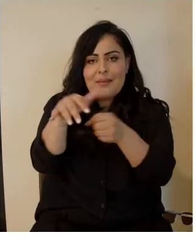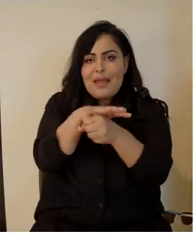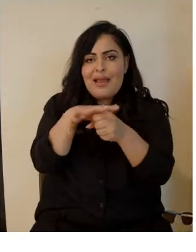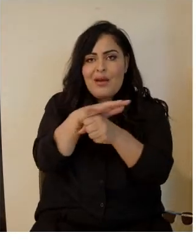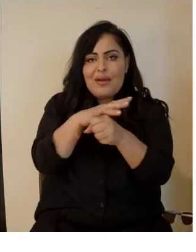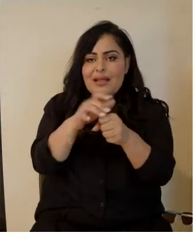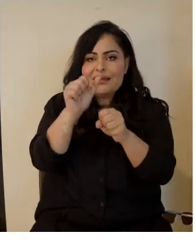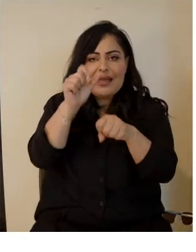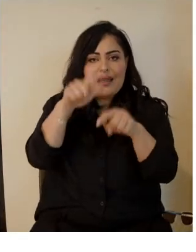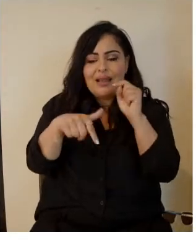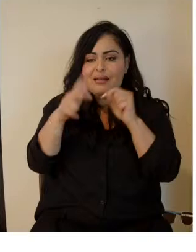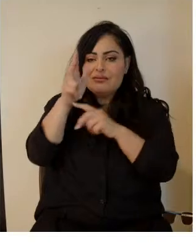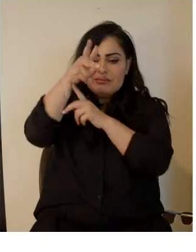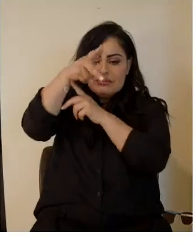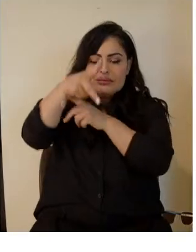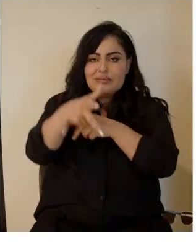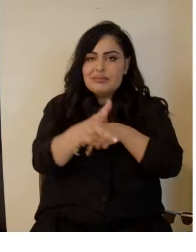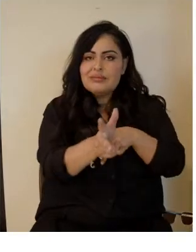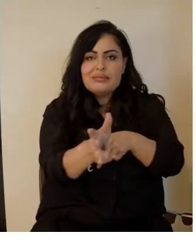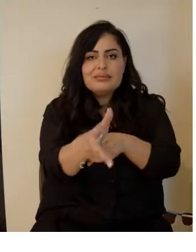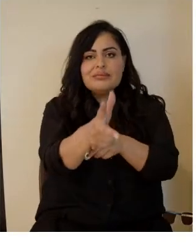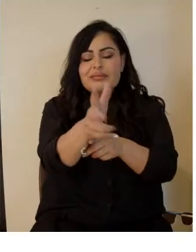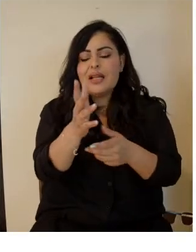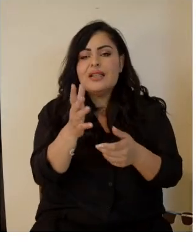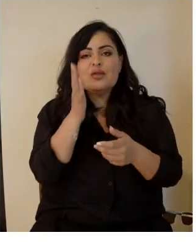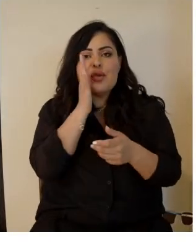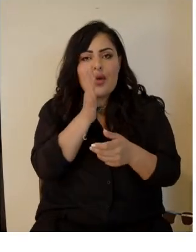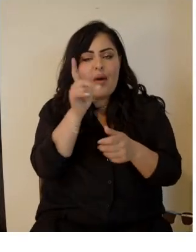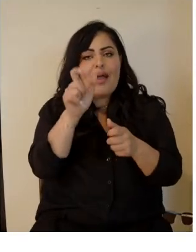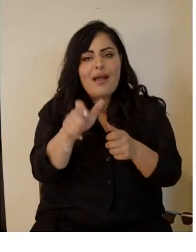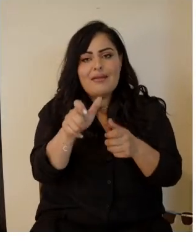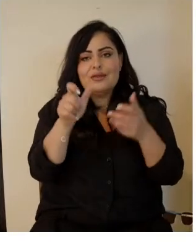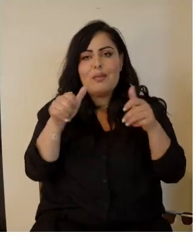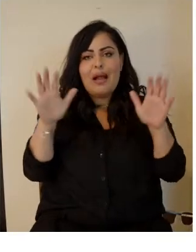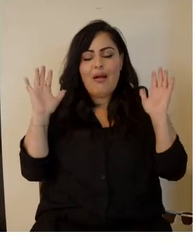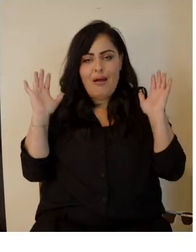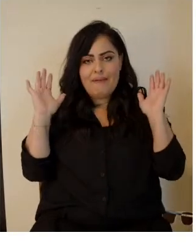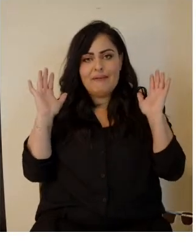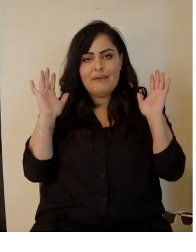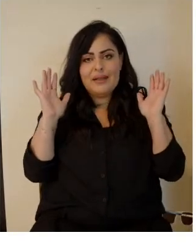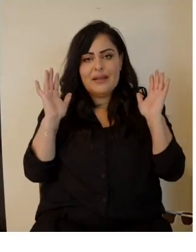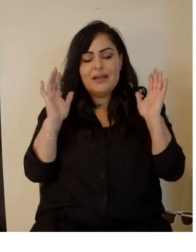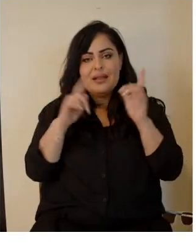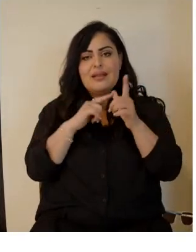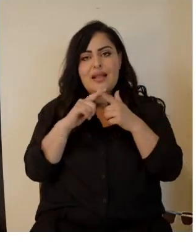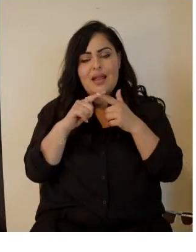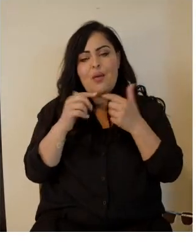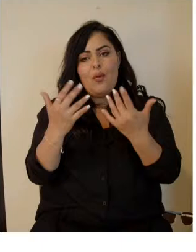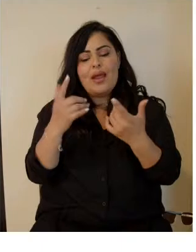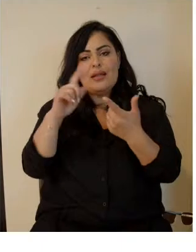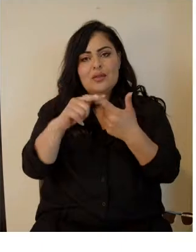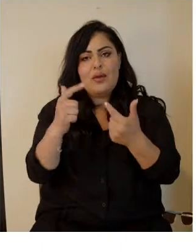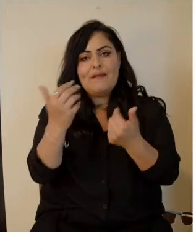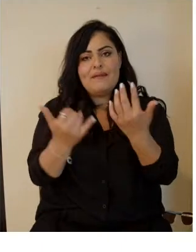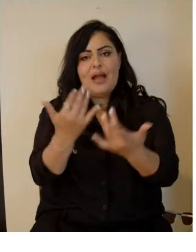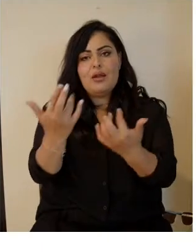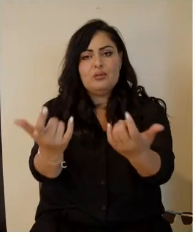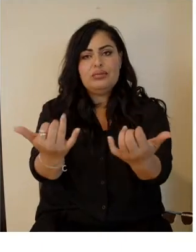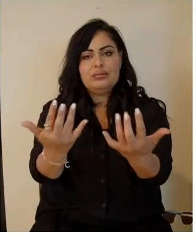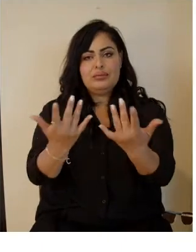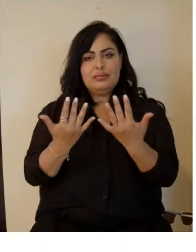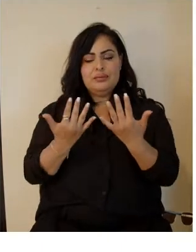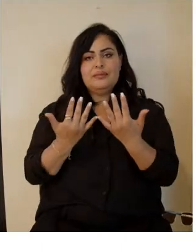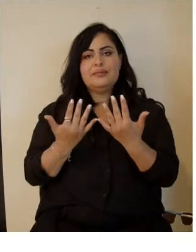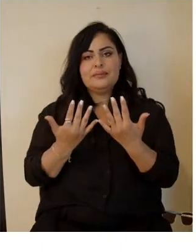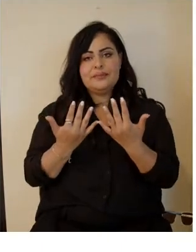go direct on. So, they'll have to back off and let the fire come to them. Let me